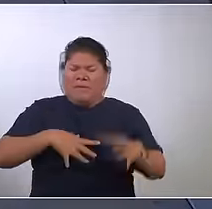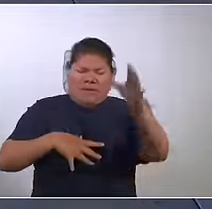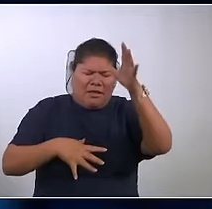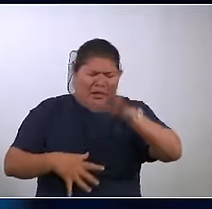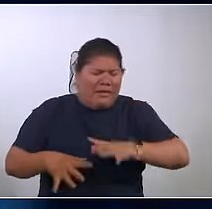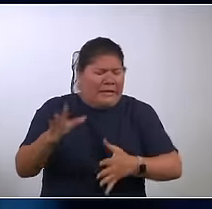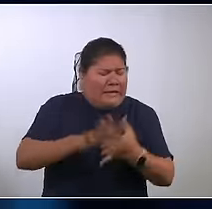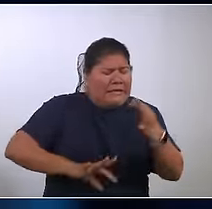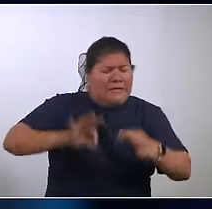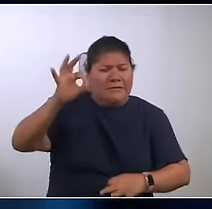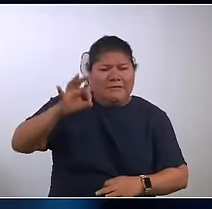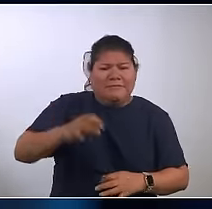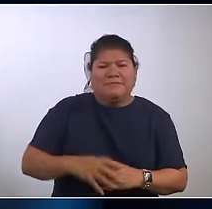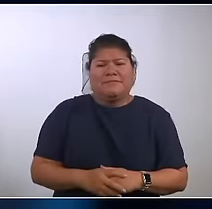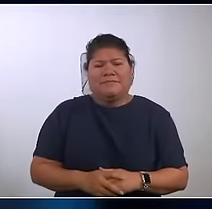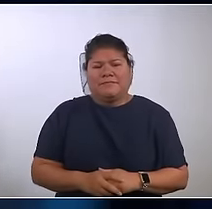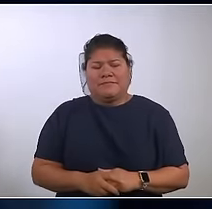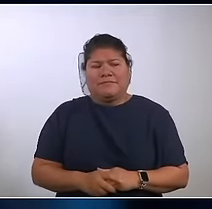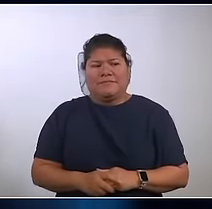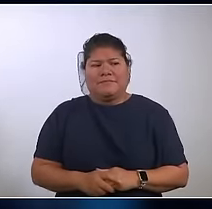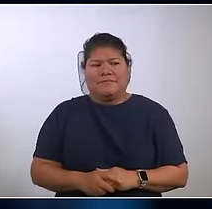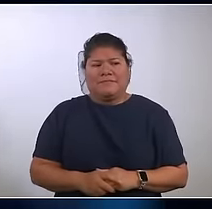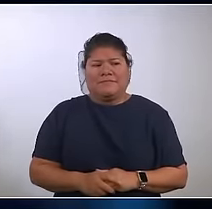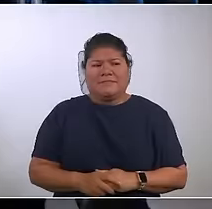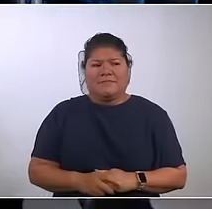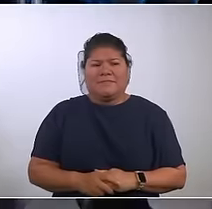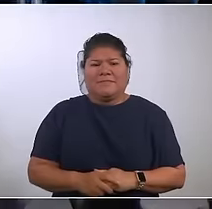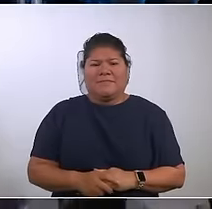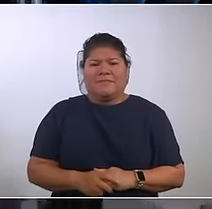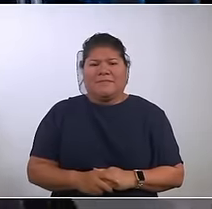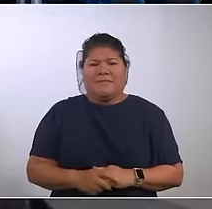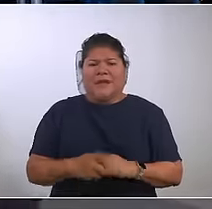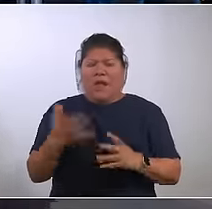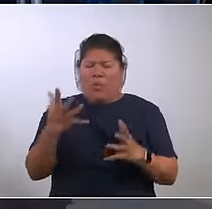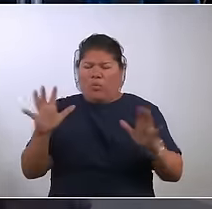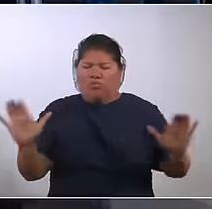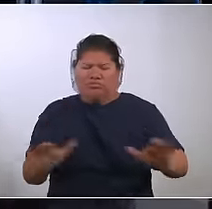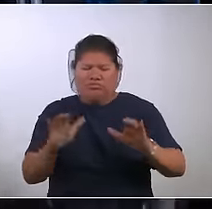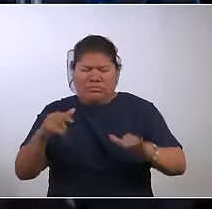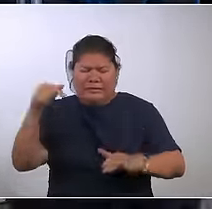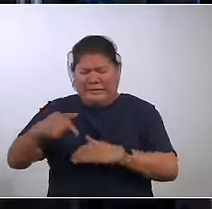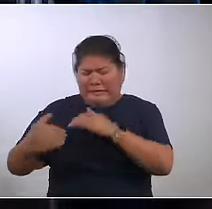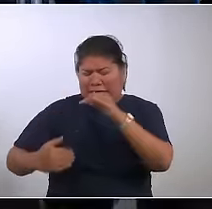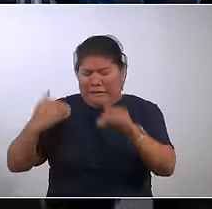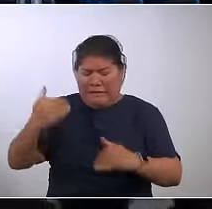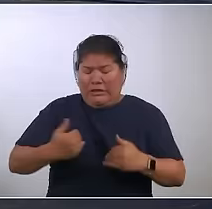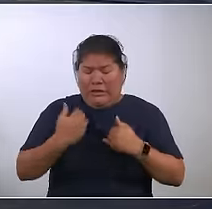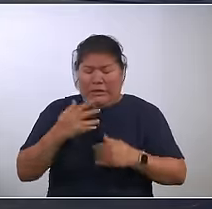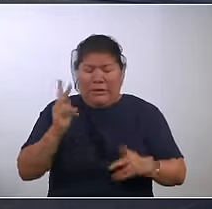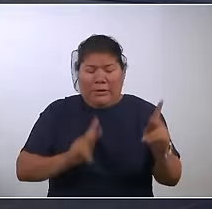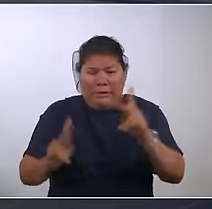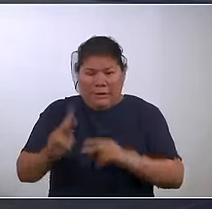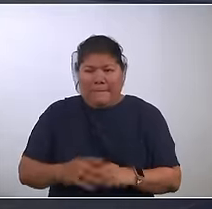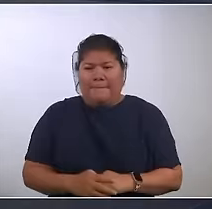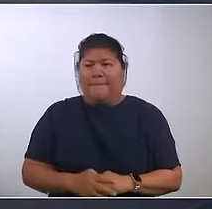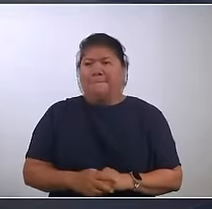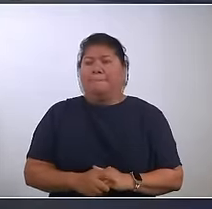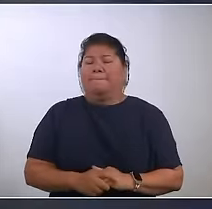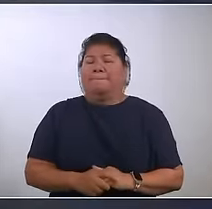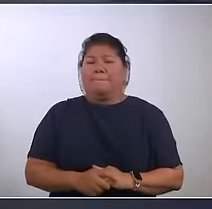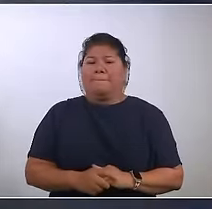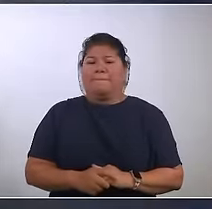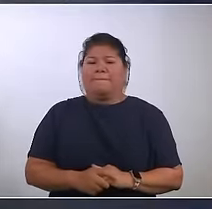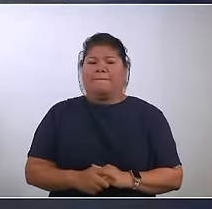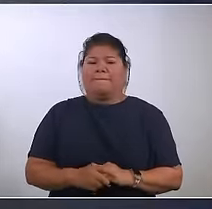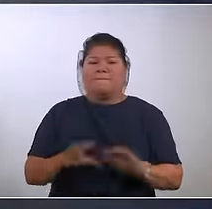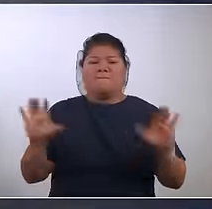of the spirit. Hombres y mujeres del espíritu. I want to encourage this generation of young people. Quiero animar a esa juventud.